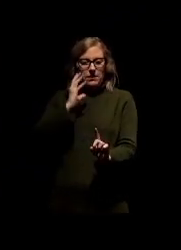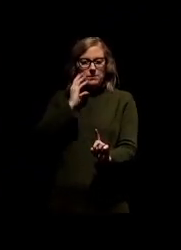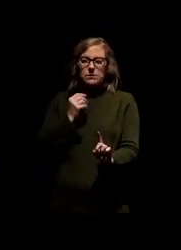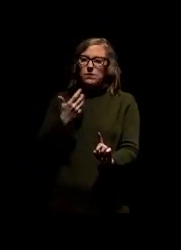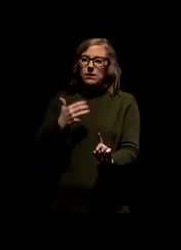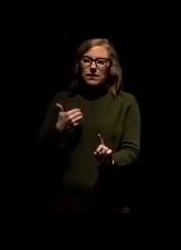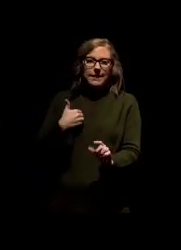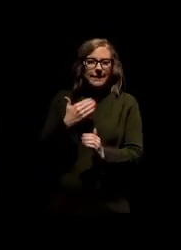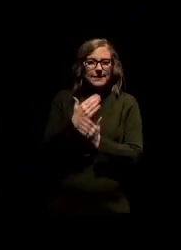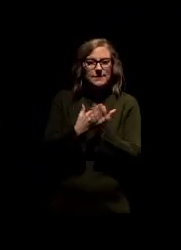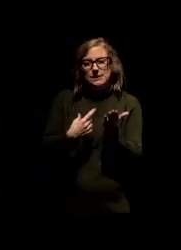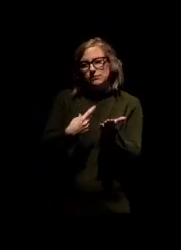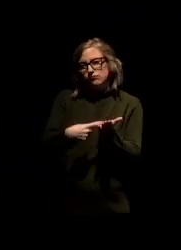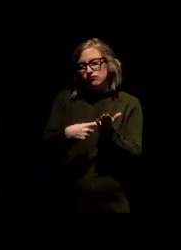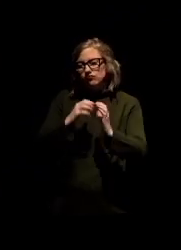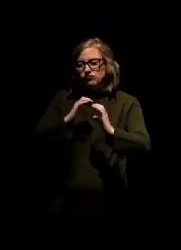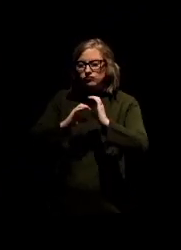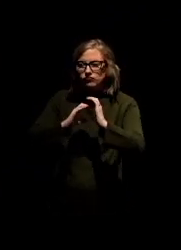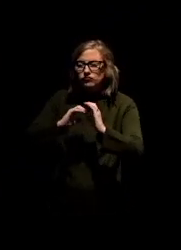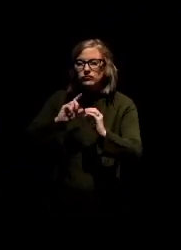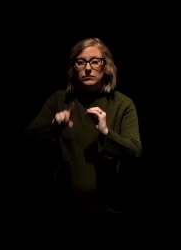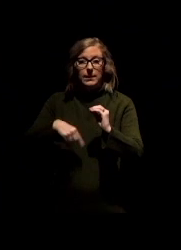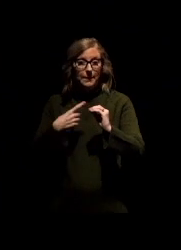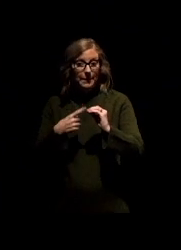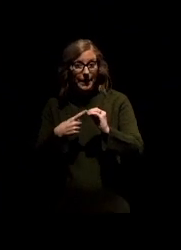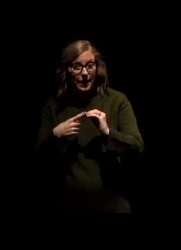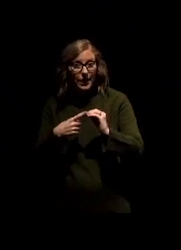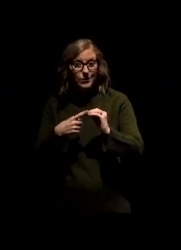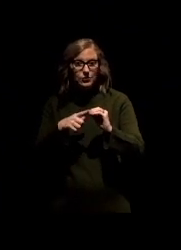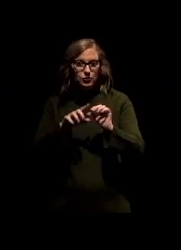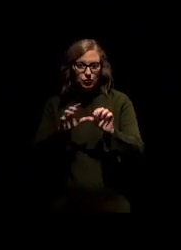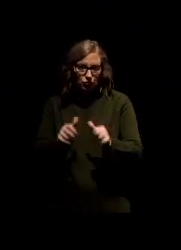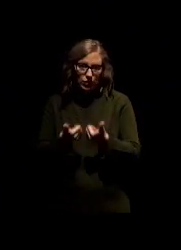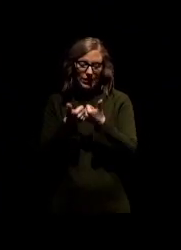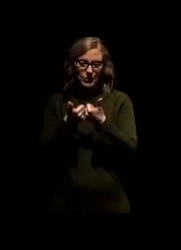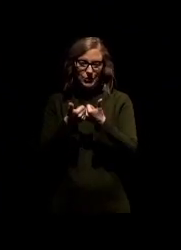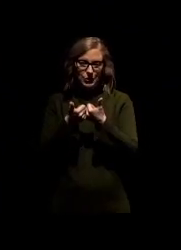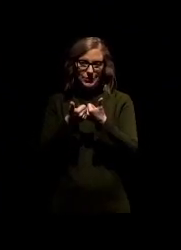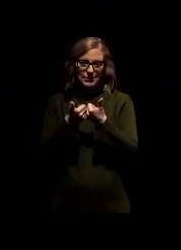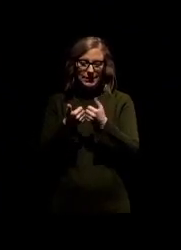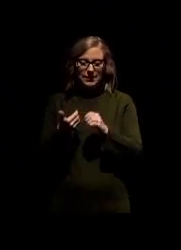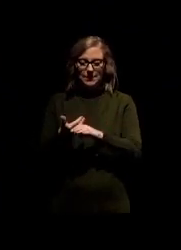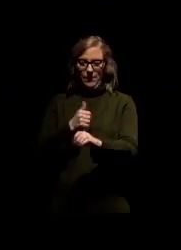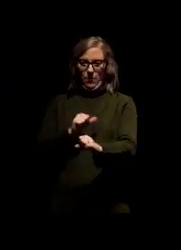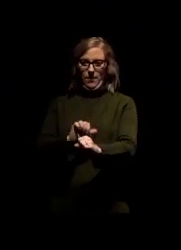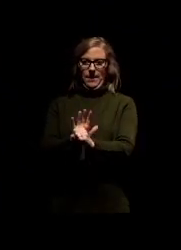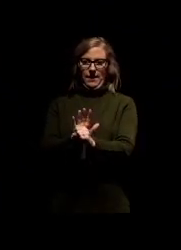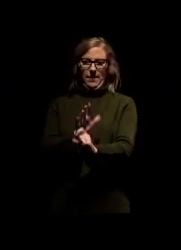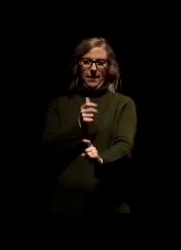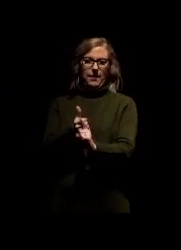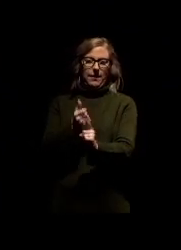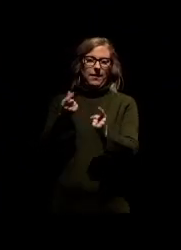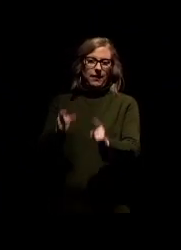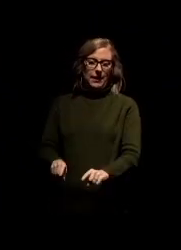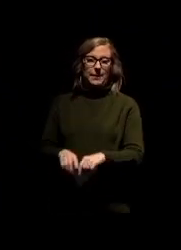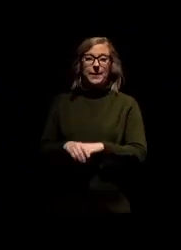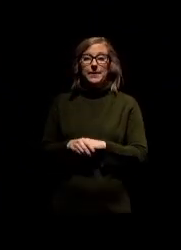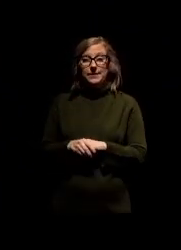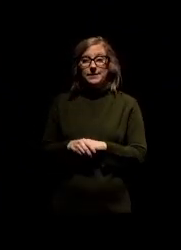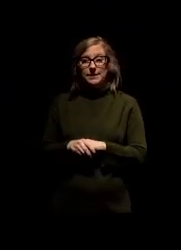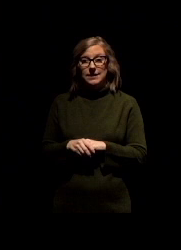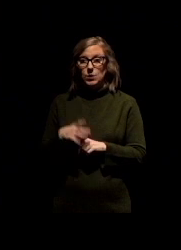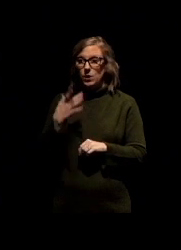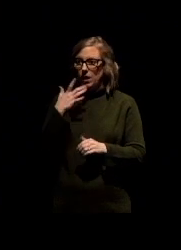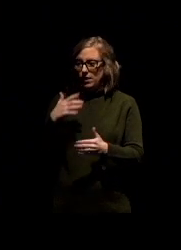of having some of these conversations about some of these challenges before the pandemic happened. And because we had been doing some of that